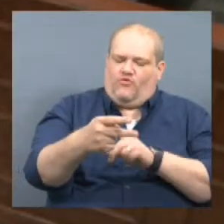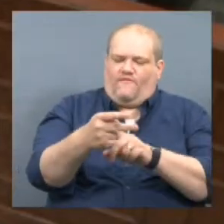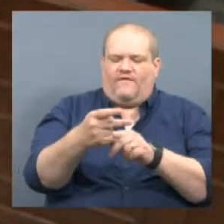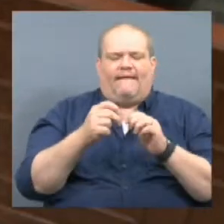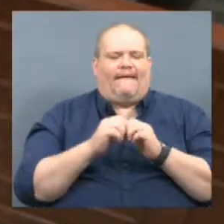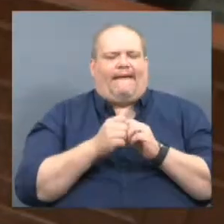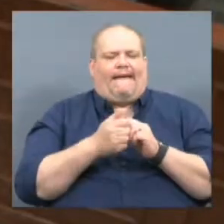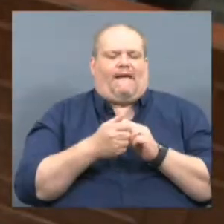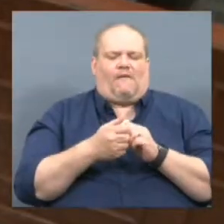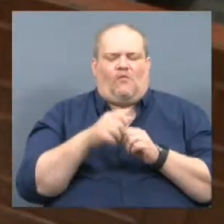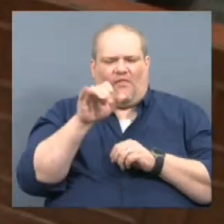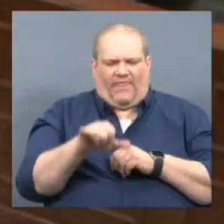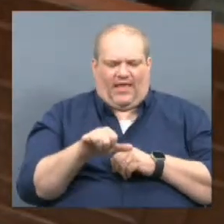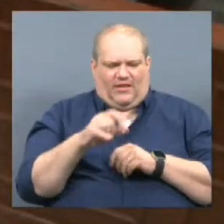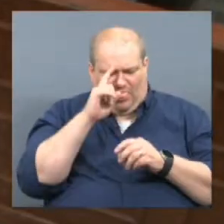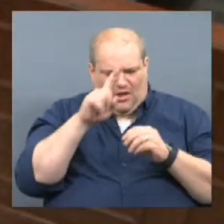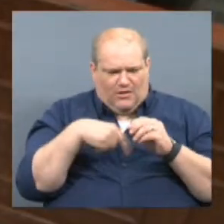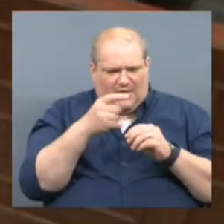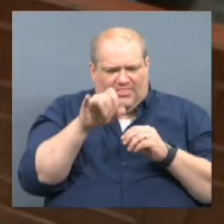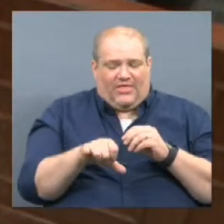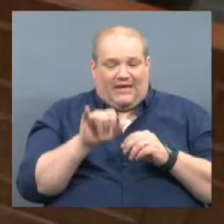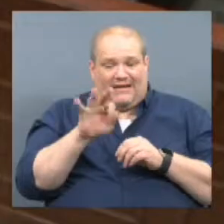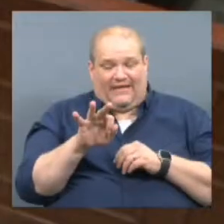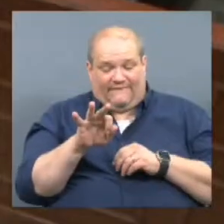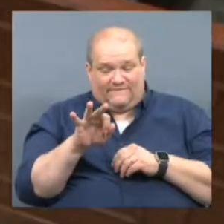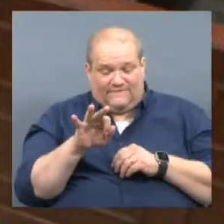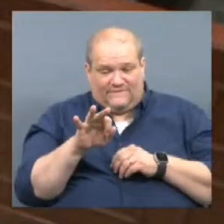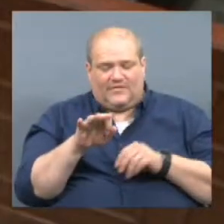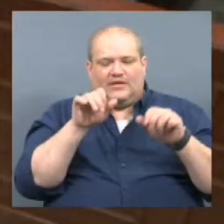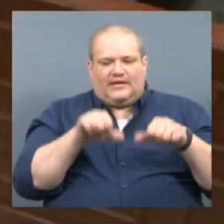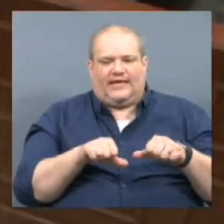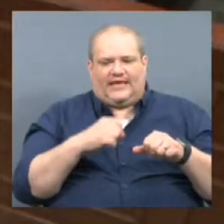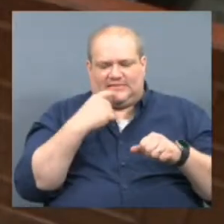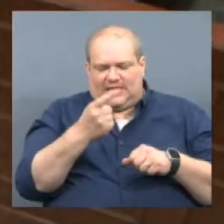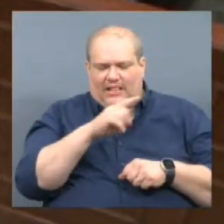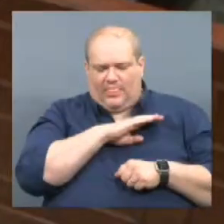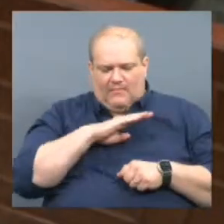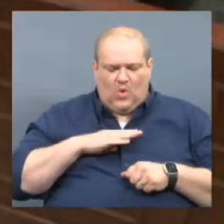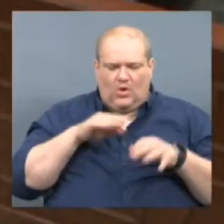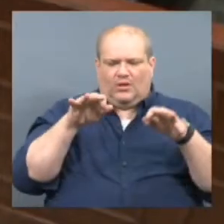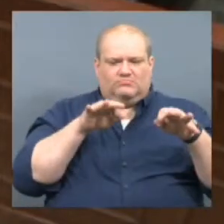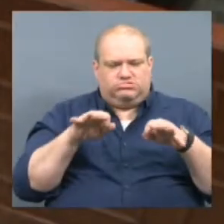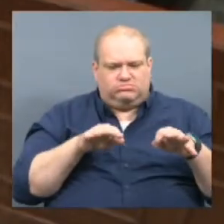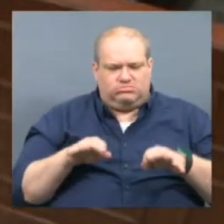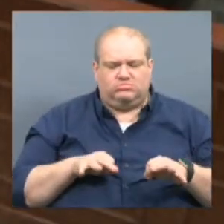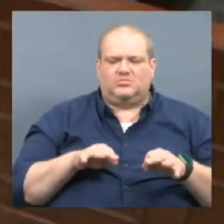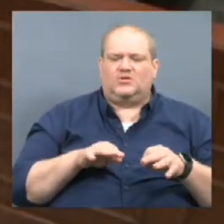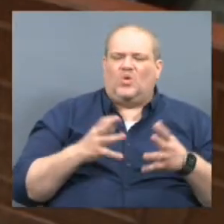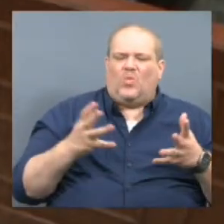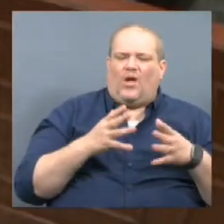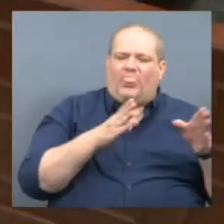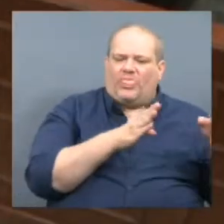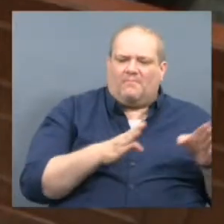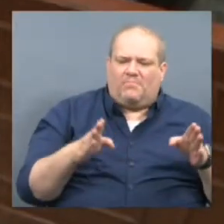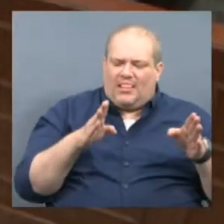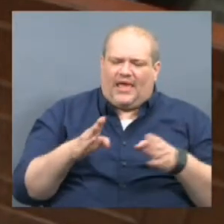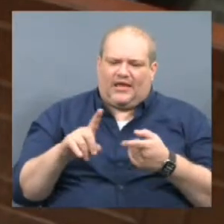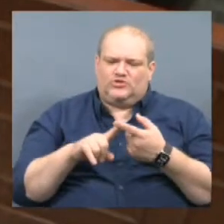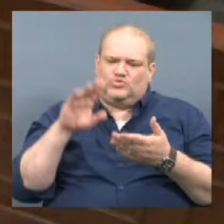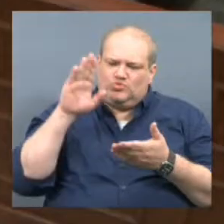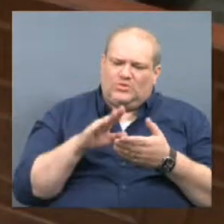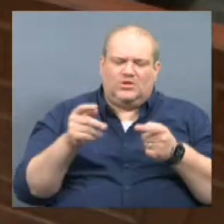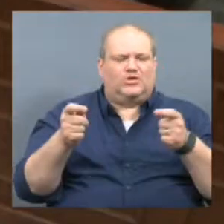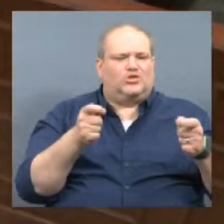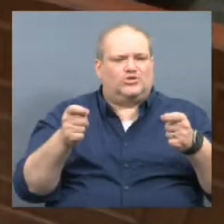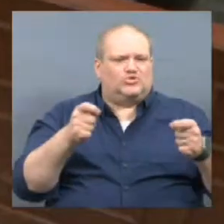how have you all thought about that? And if so, can you tell the board what are those strategies to really